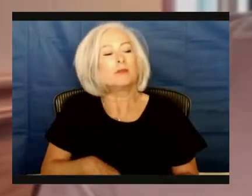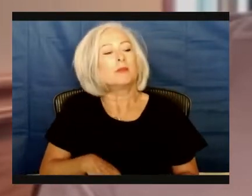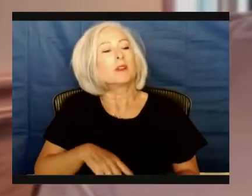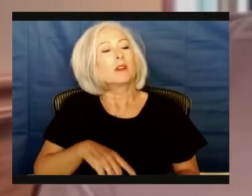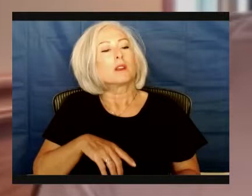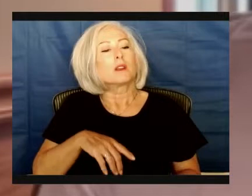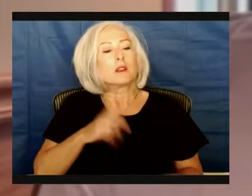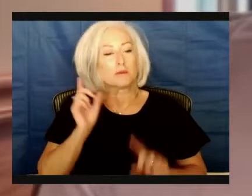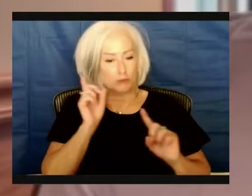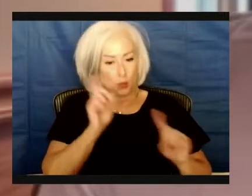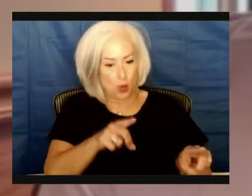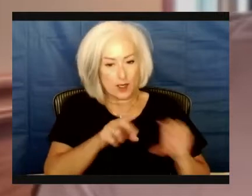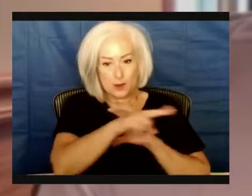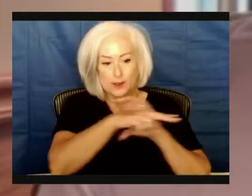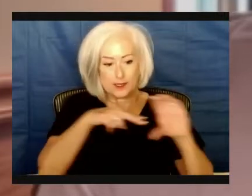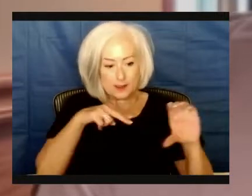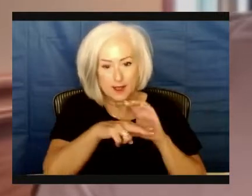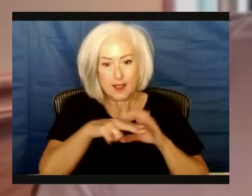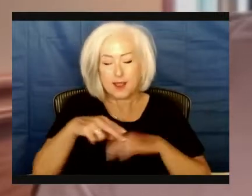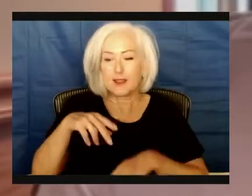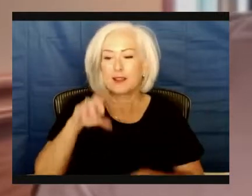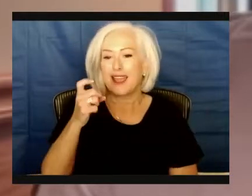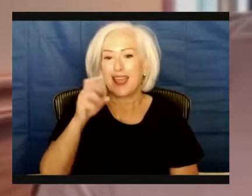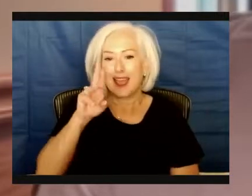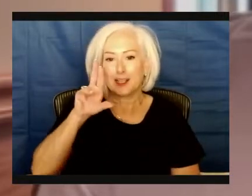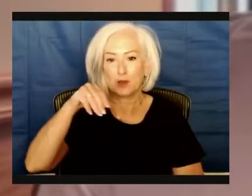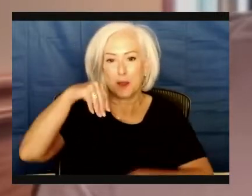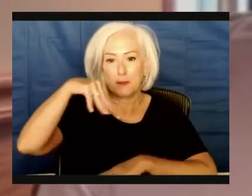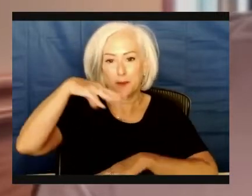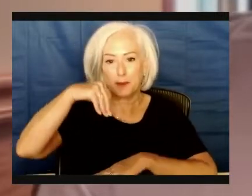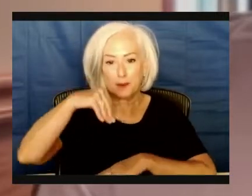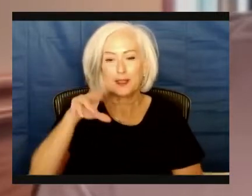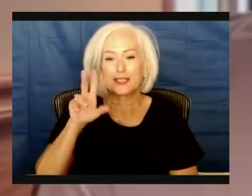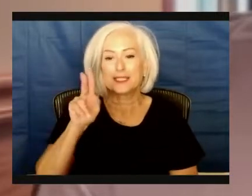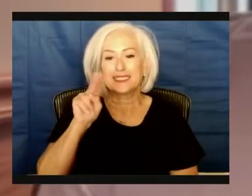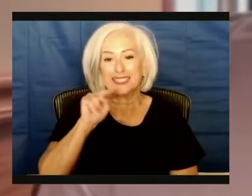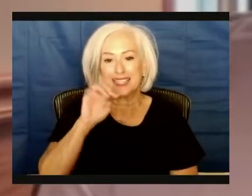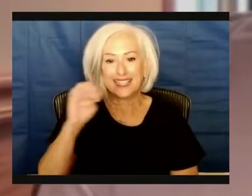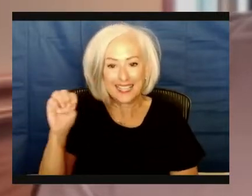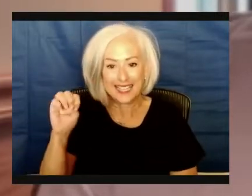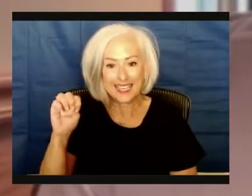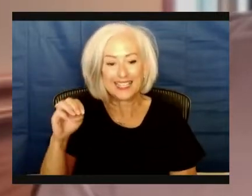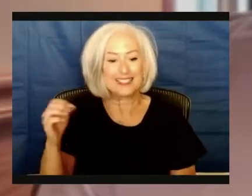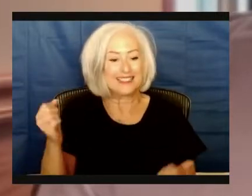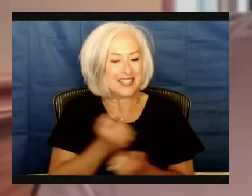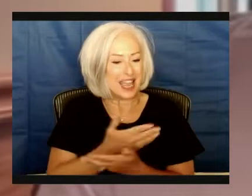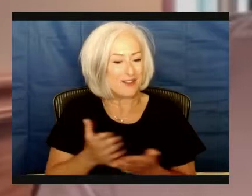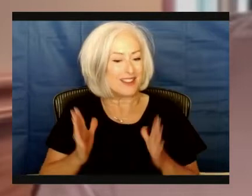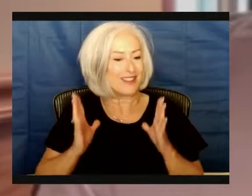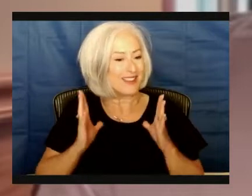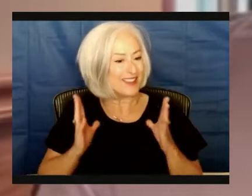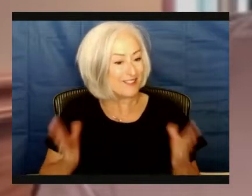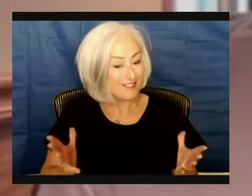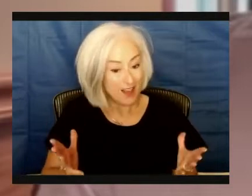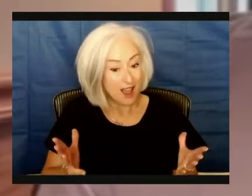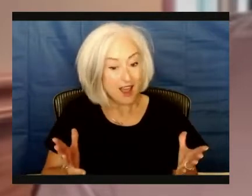my knee. But everything cleared up. Everything's like, I'm okay, obviously, but just a